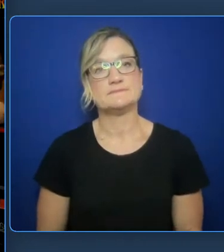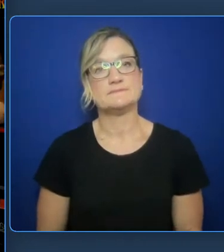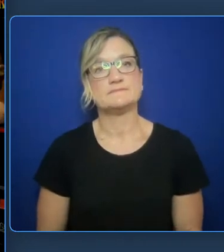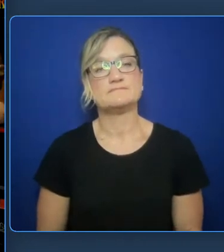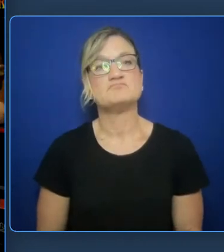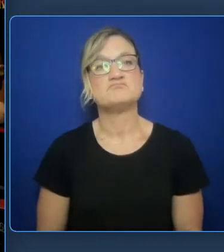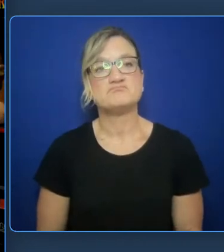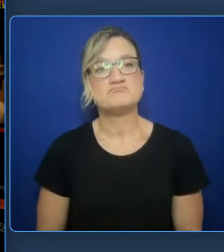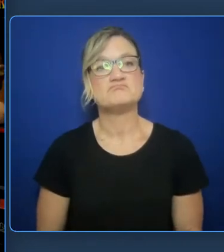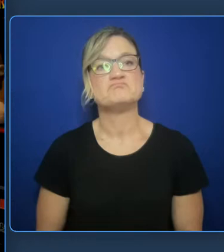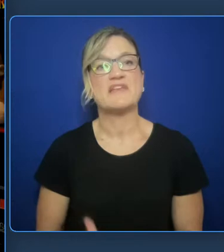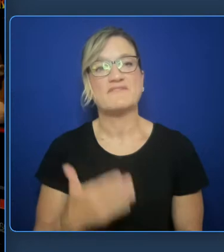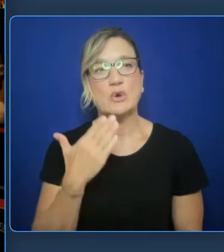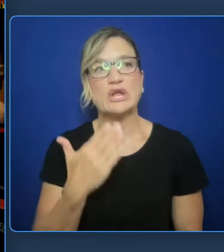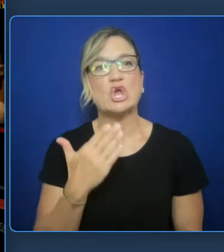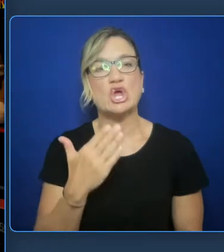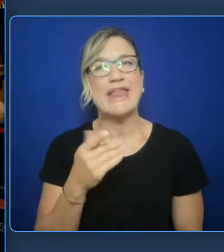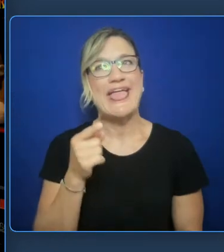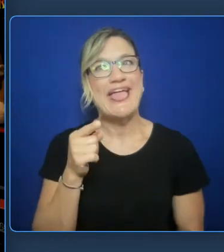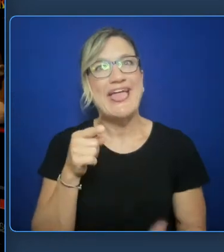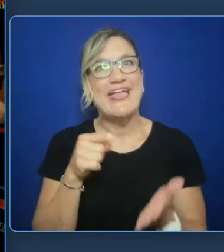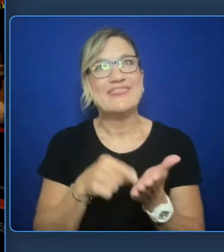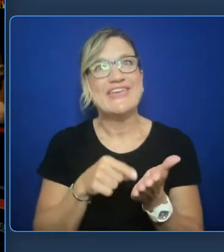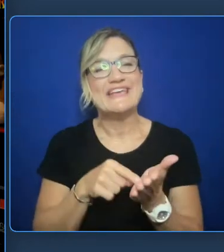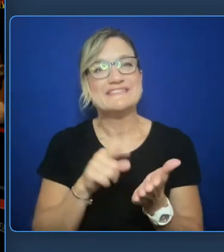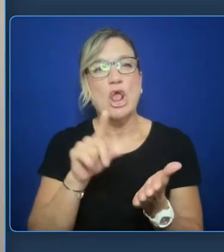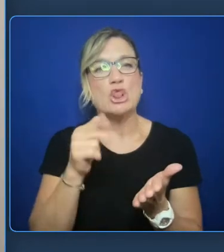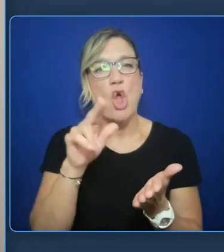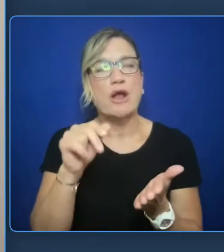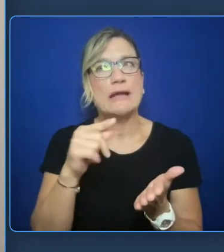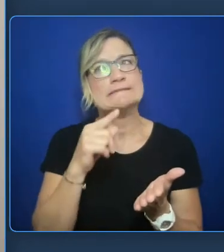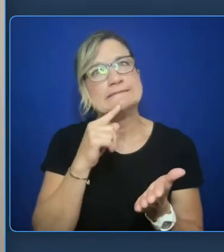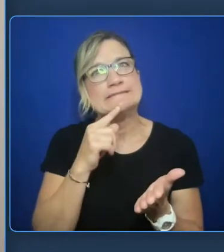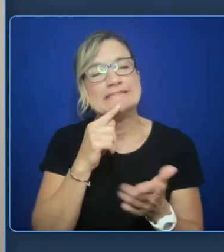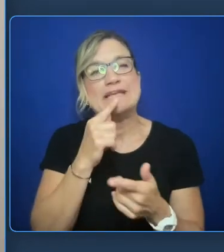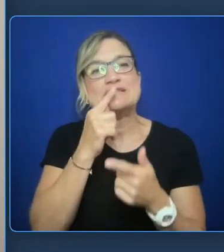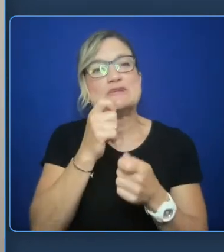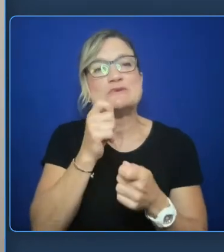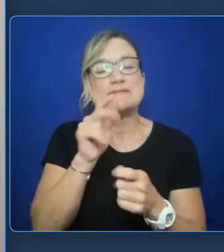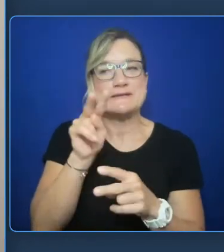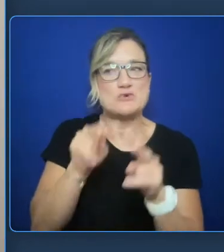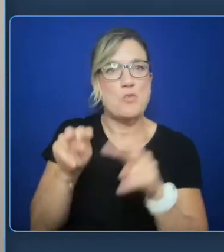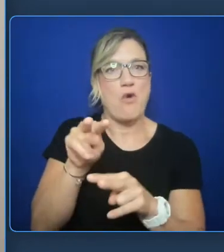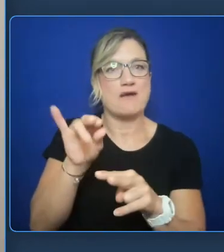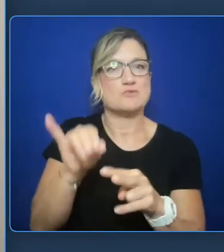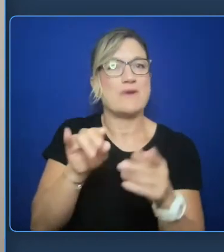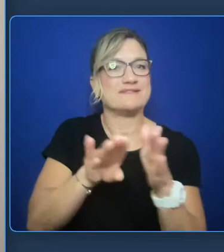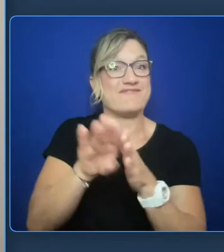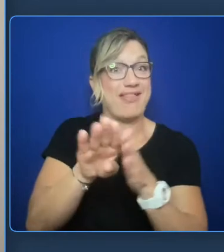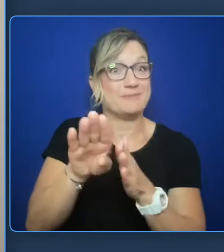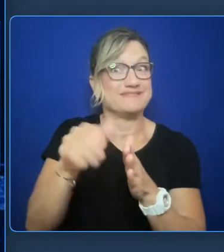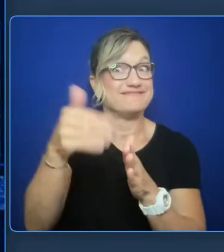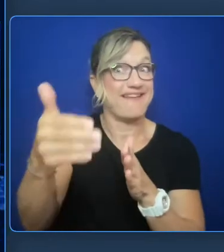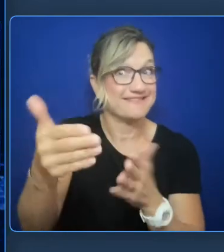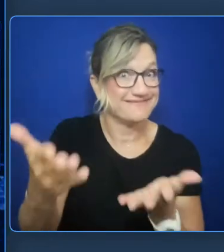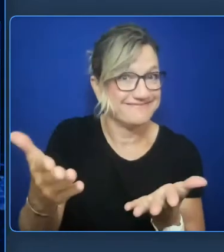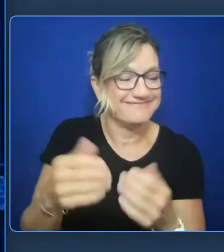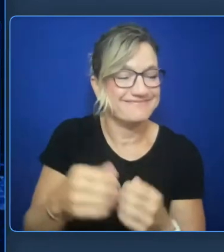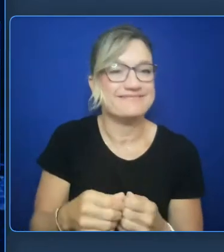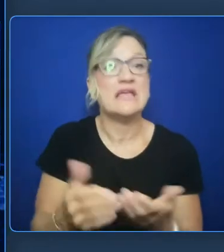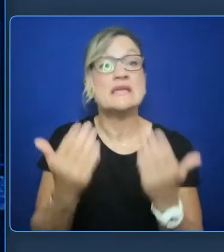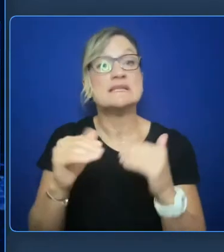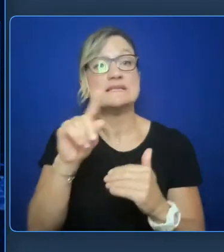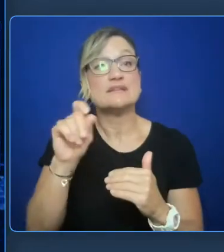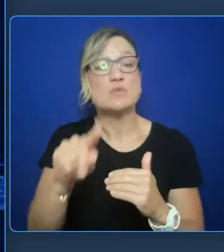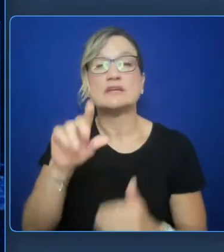Very good. This is going to be a very interesting space to keep an eye on. Next question. Next in